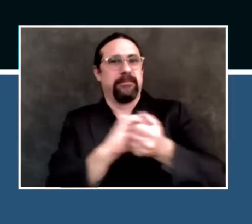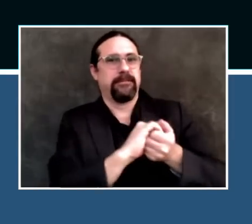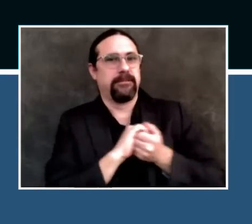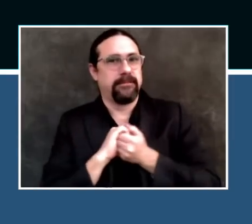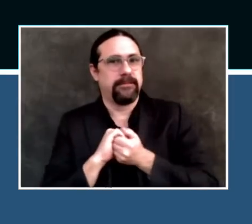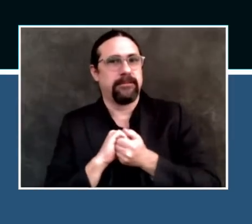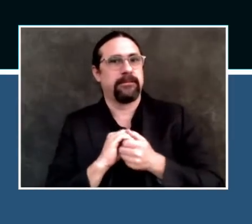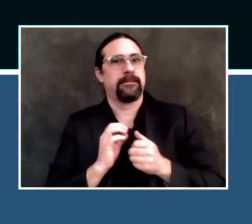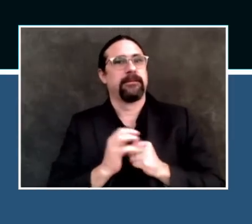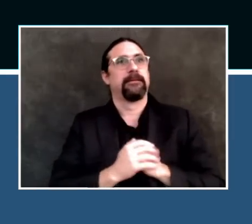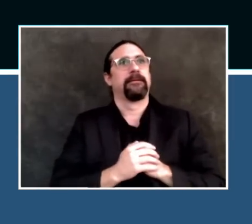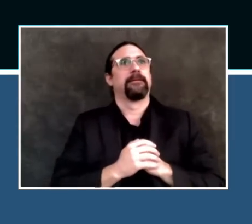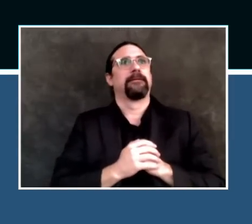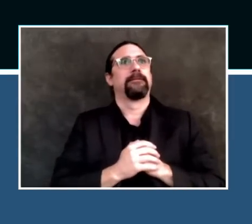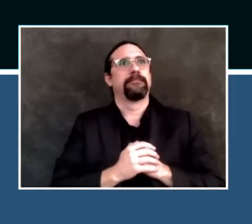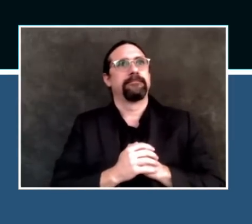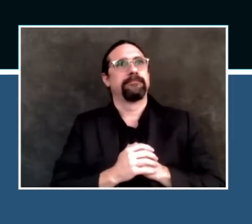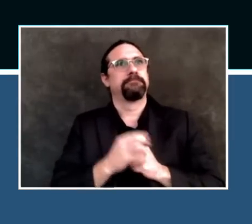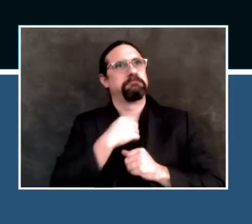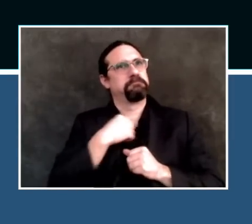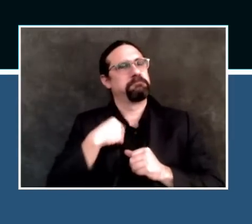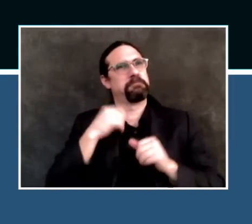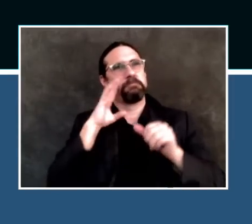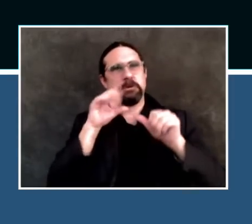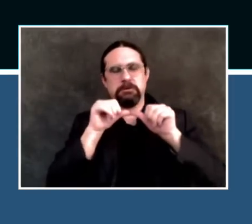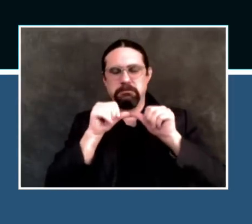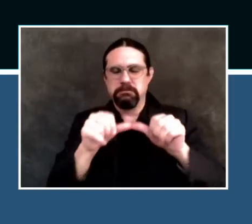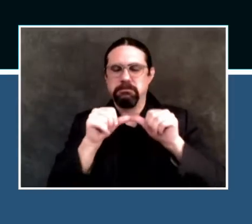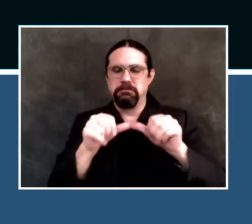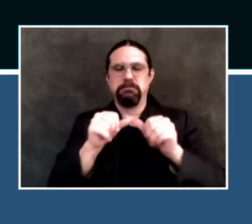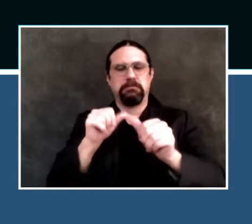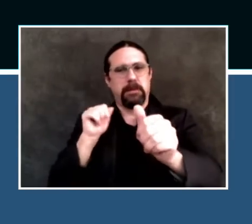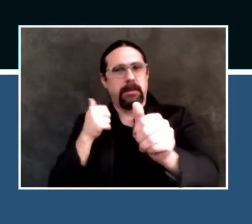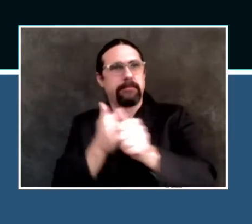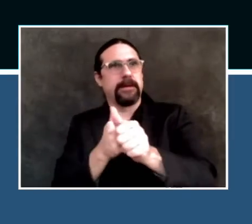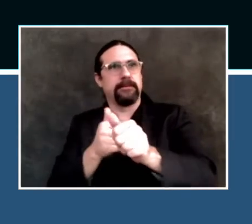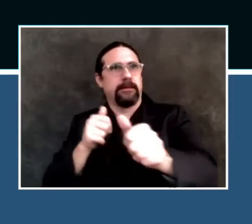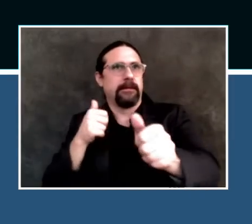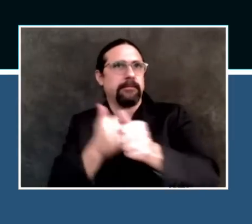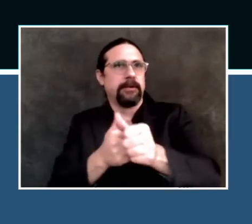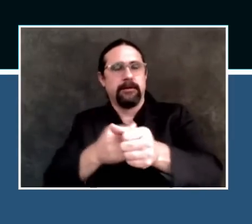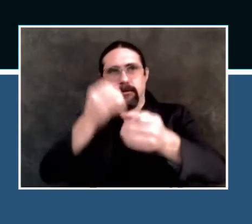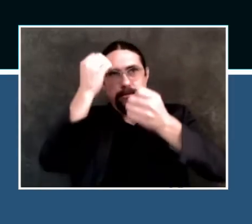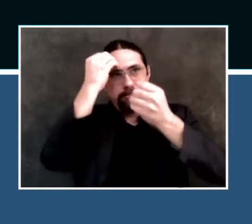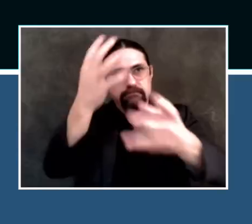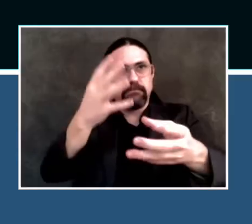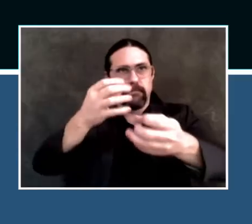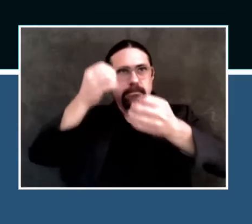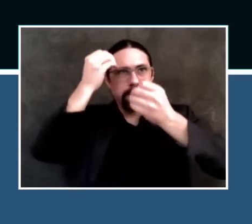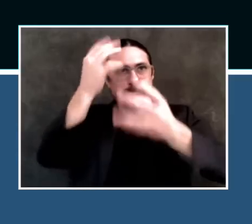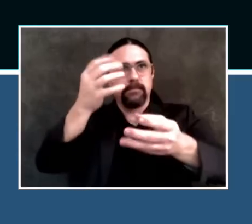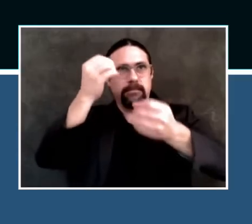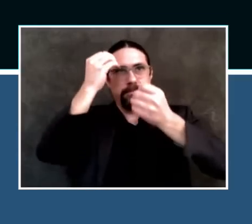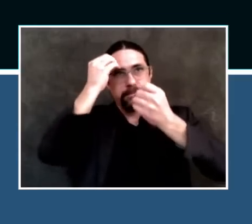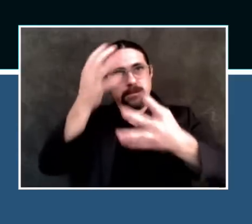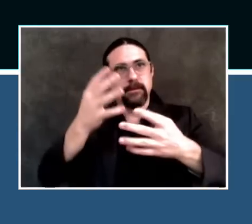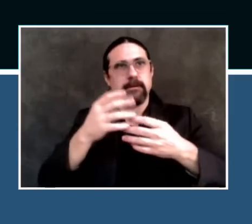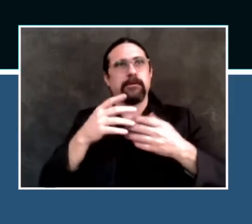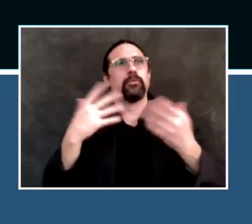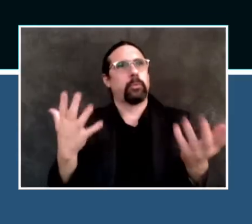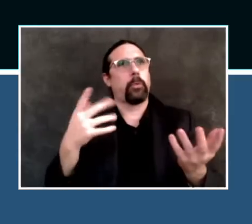yourself, so you can see the fruits of your labor, what you have done to help bring about the